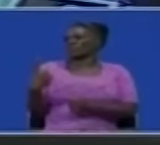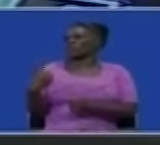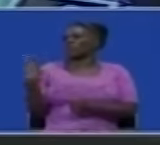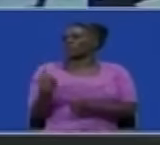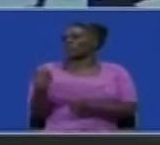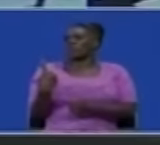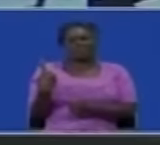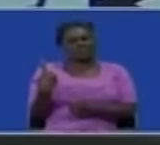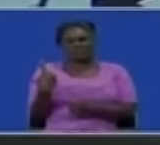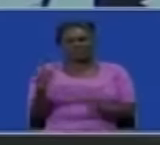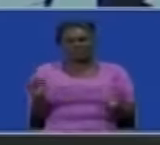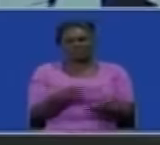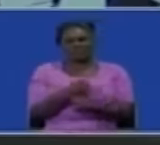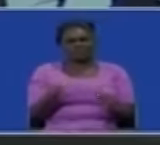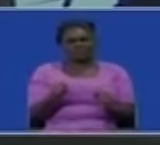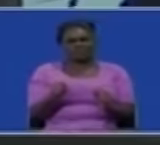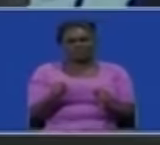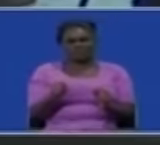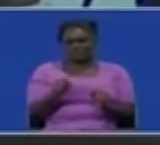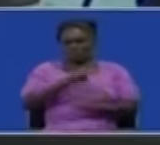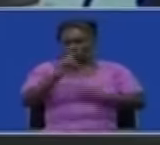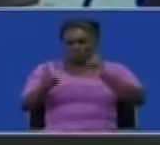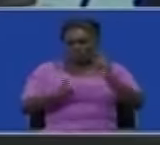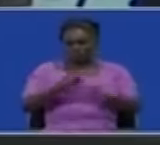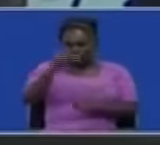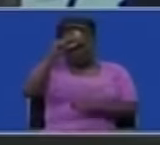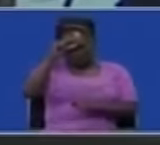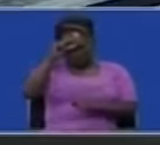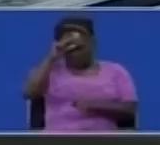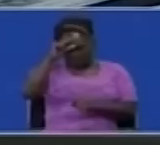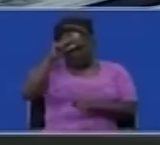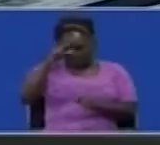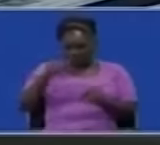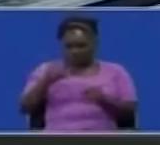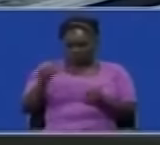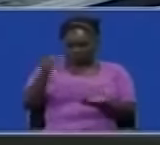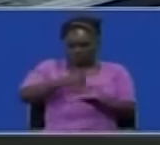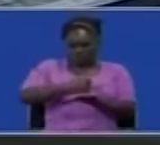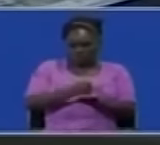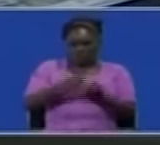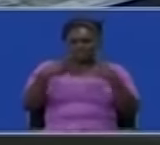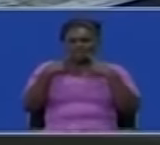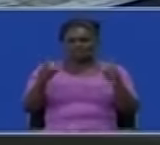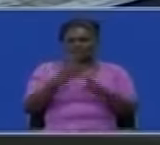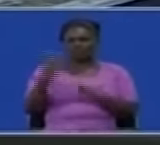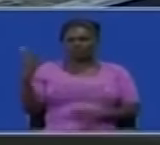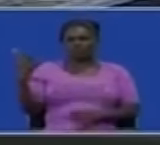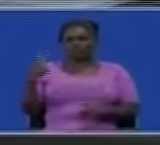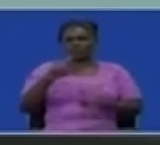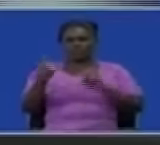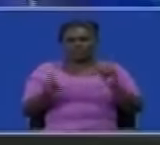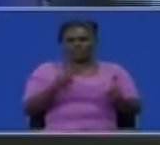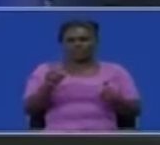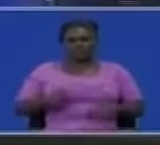in 2016. Plus, rising pressure on the government to audit the KCSE results.